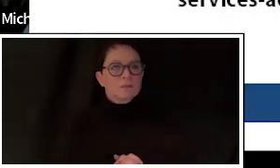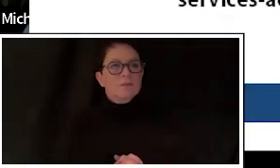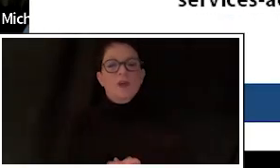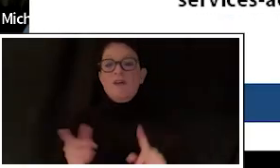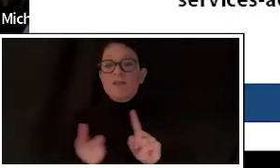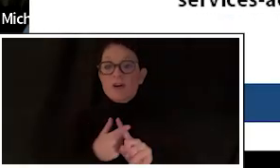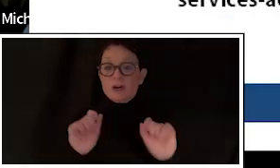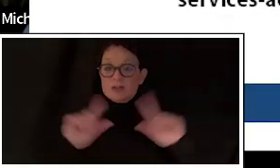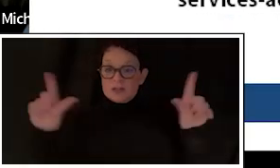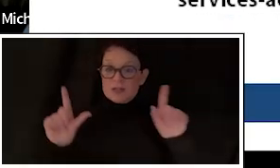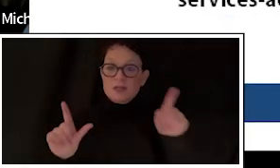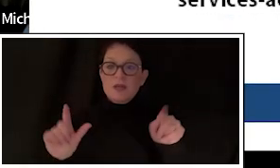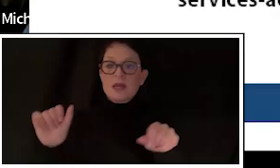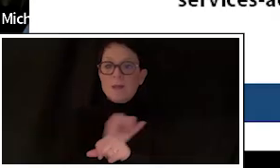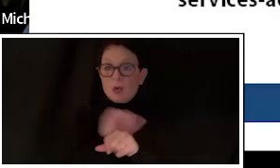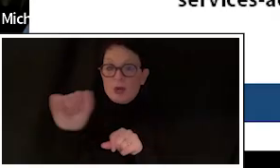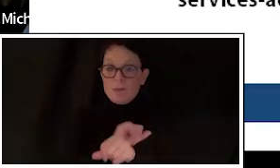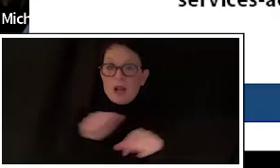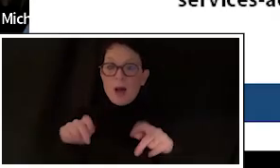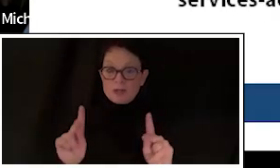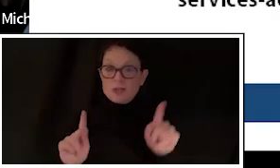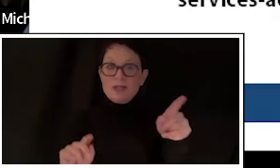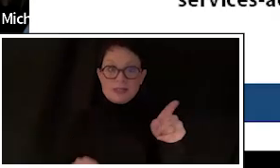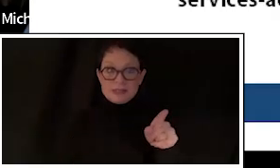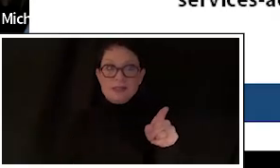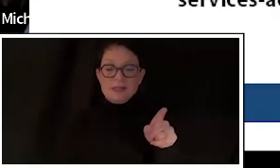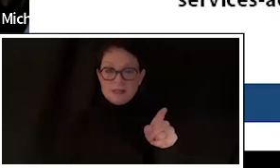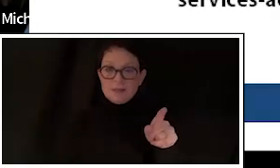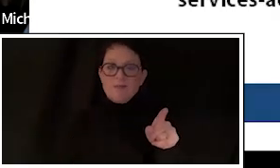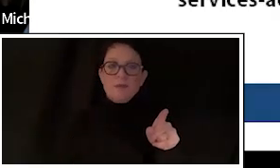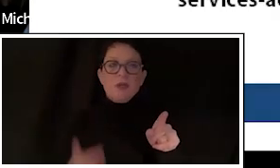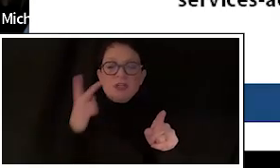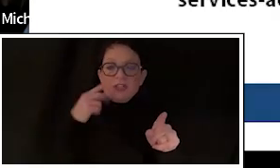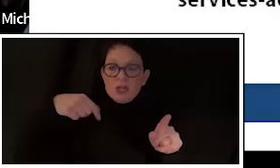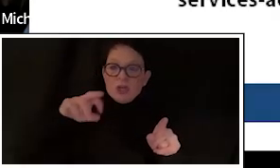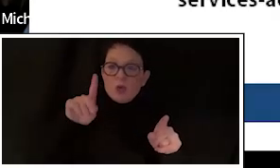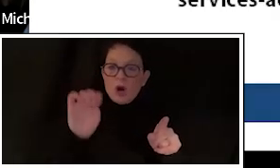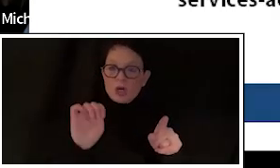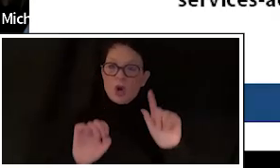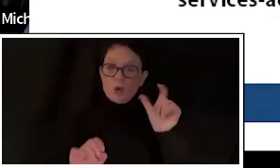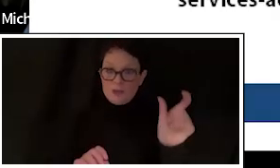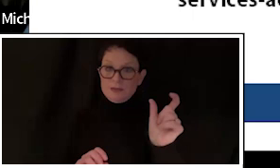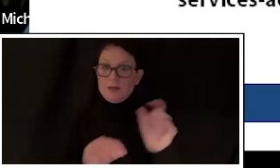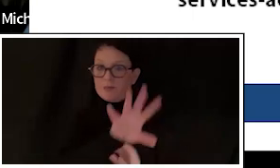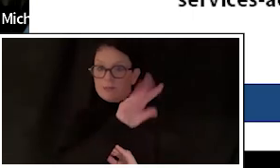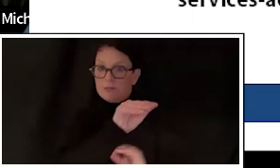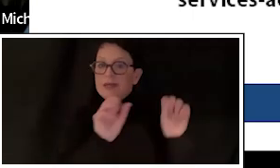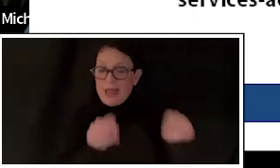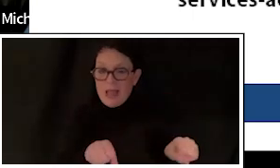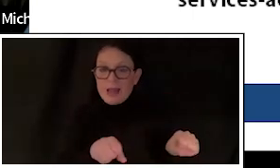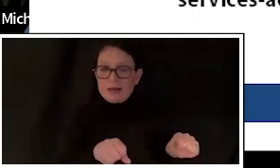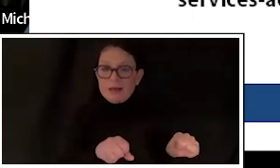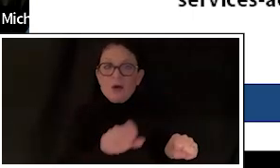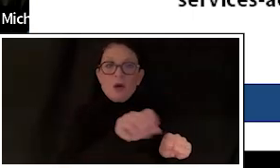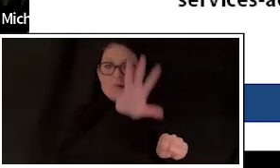So first I'll talk about employment. And on this side, you can see a QR code, which will bring